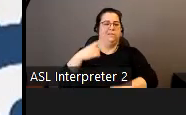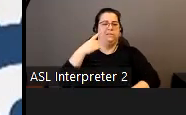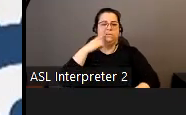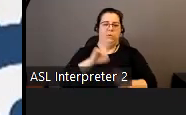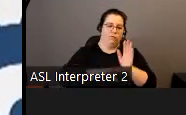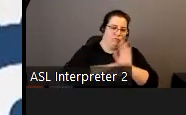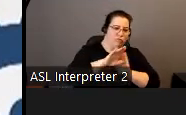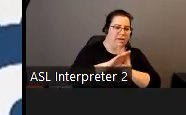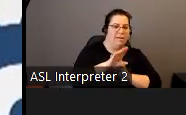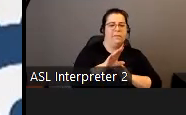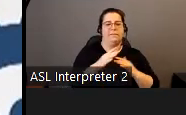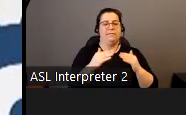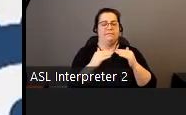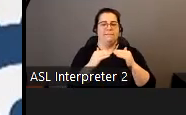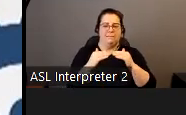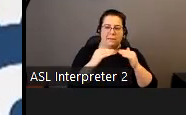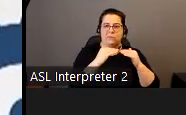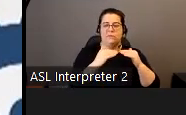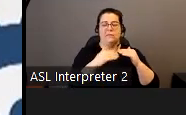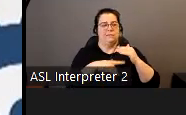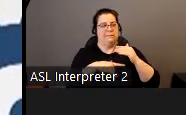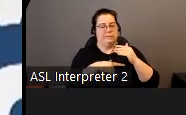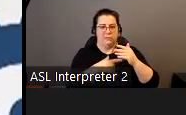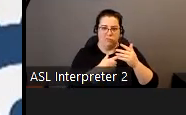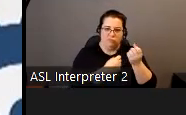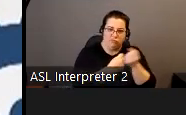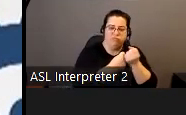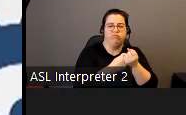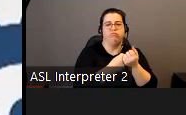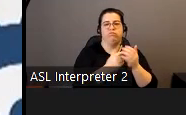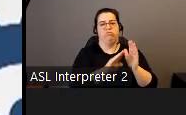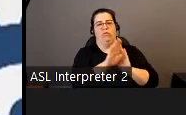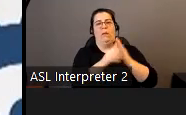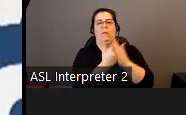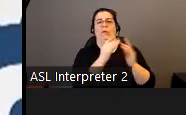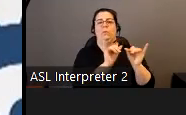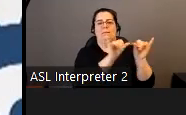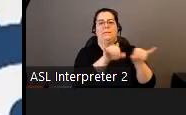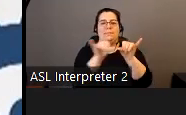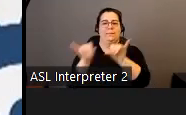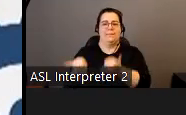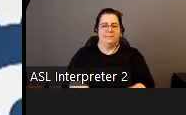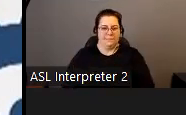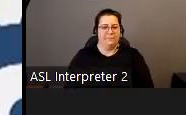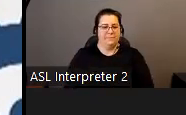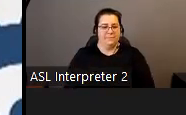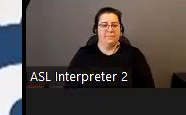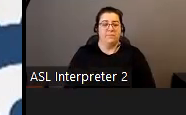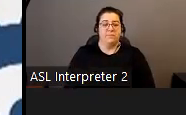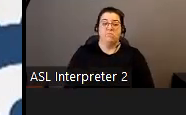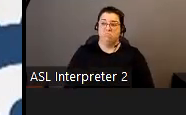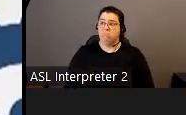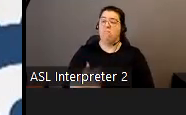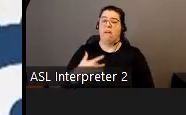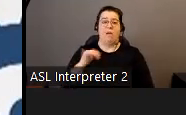in systems, and society. And so equity-oriented education across the disciplines, I think, is a